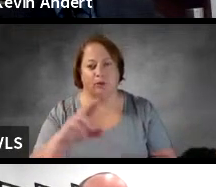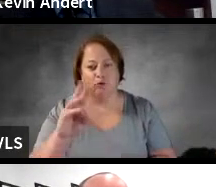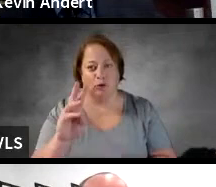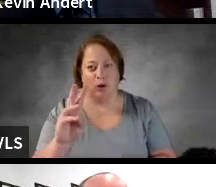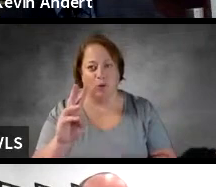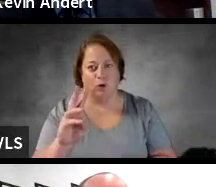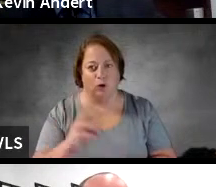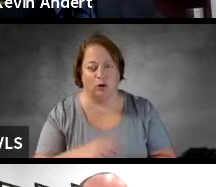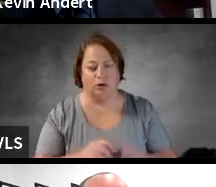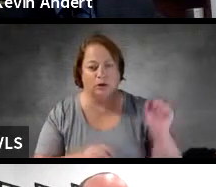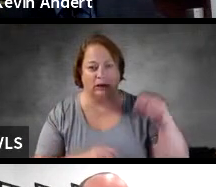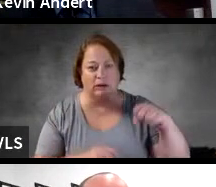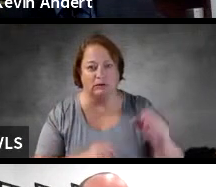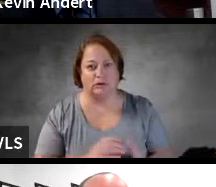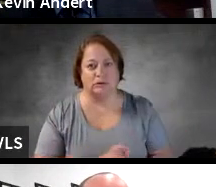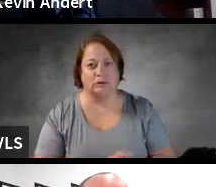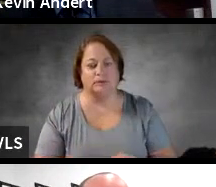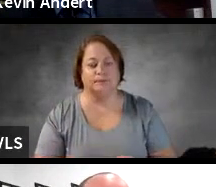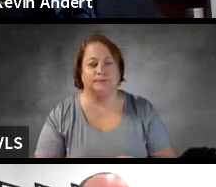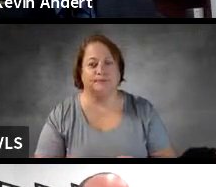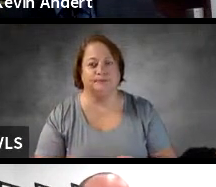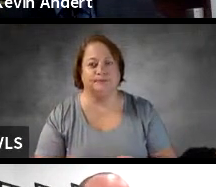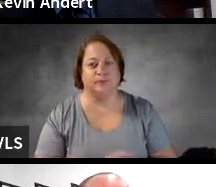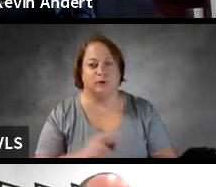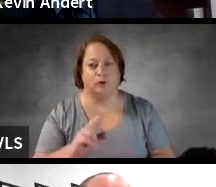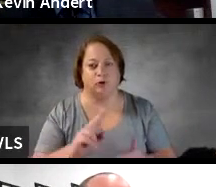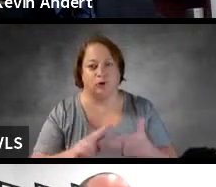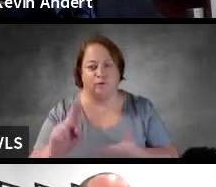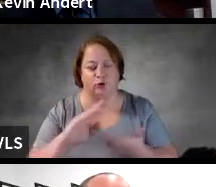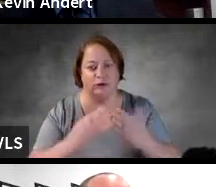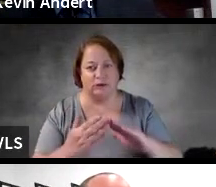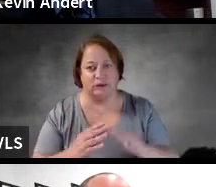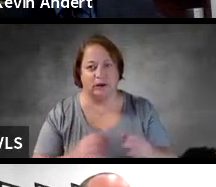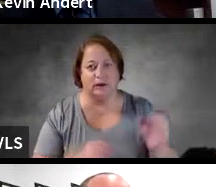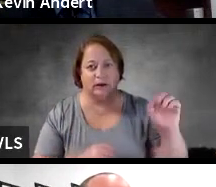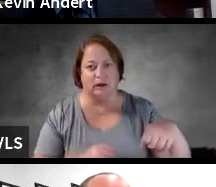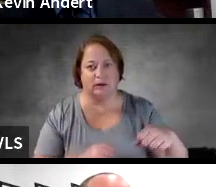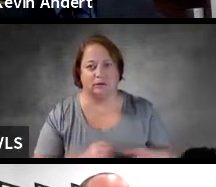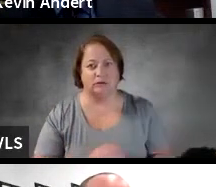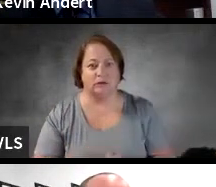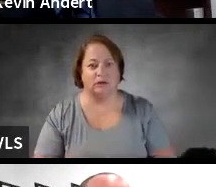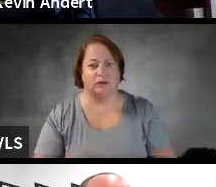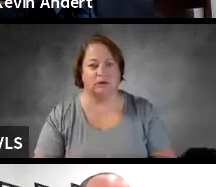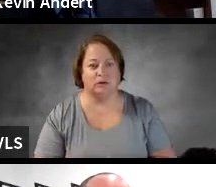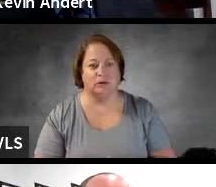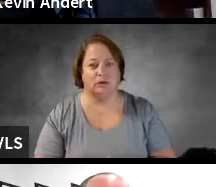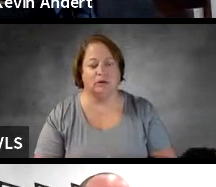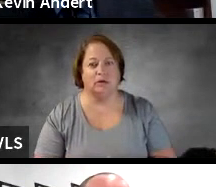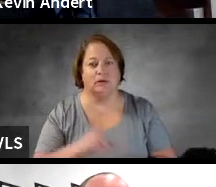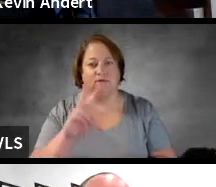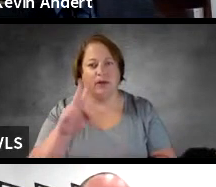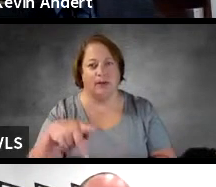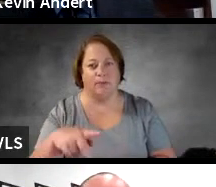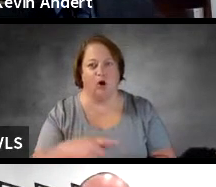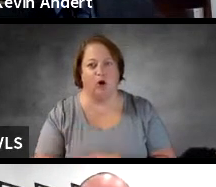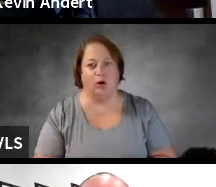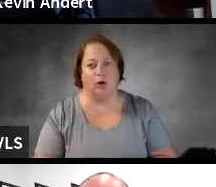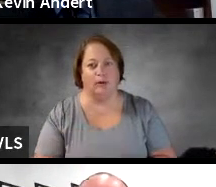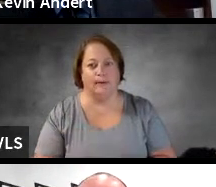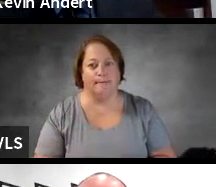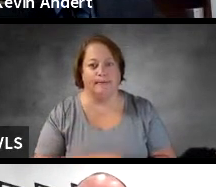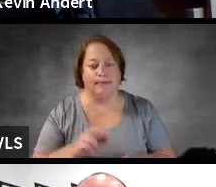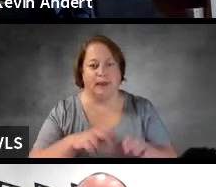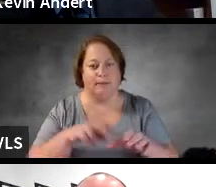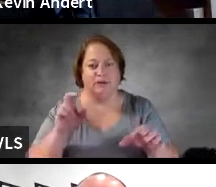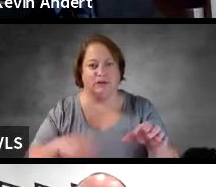Rockwood? Yes. University City? Yes. Valley Park?